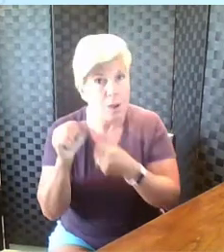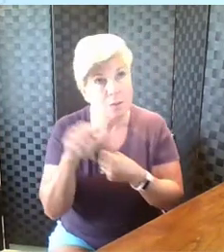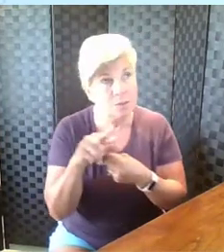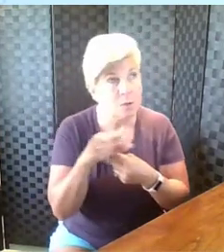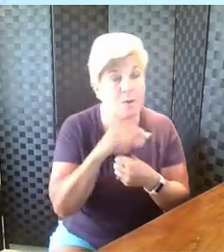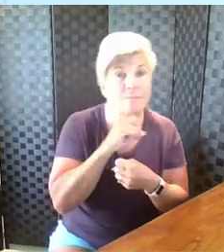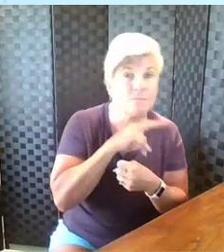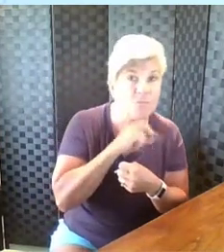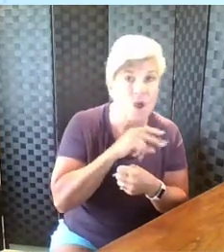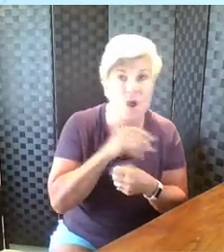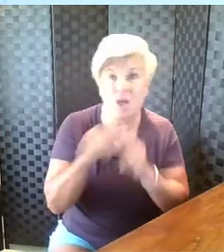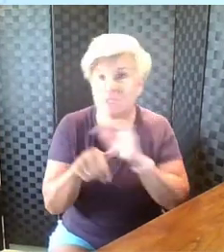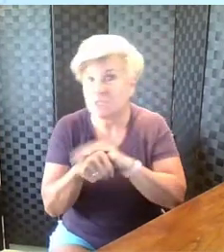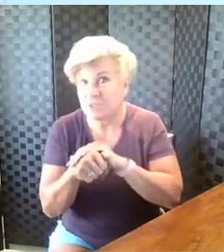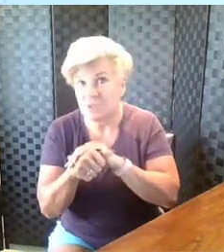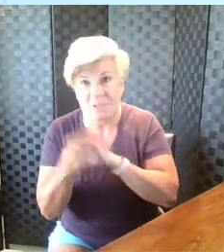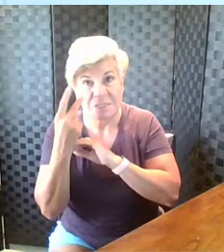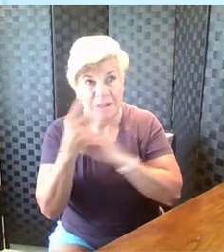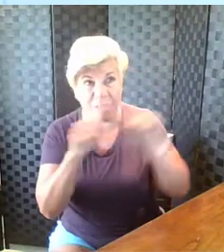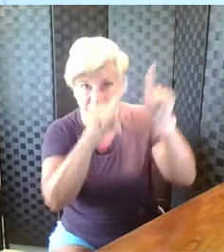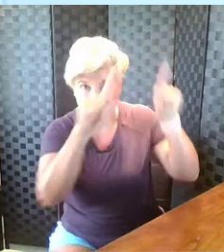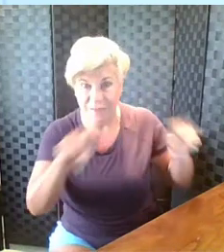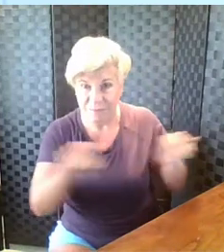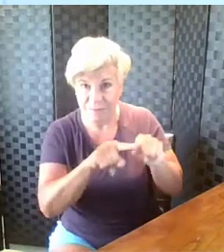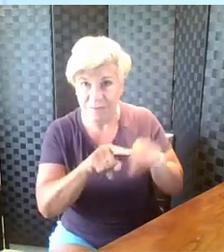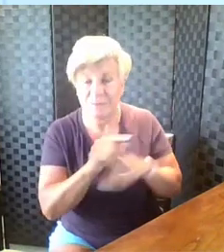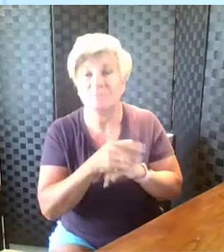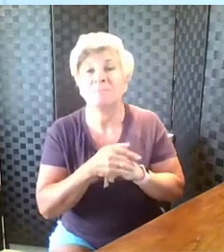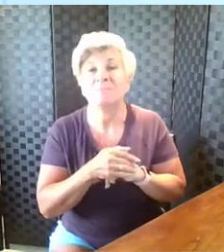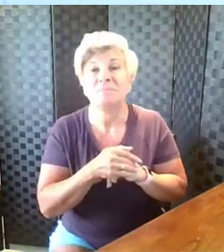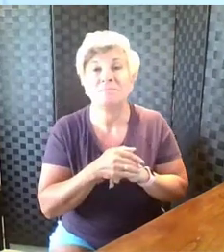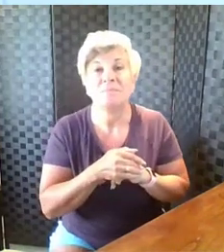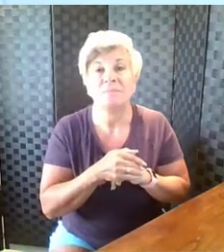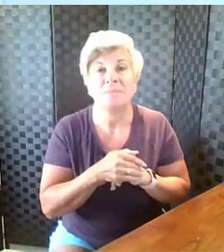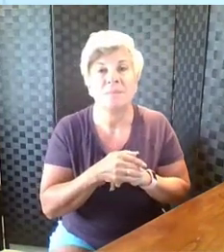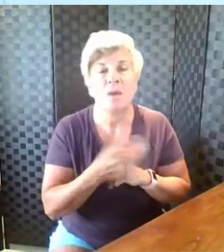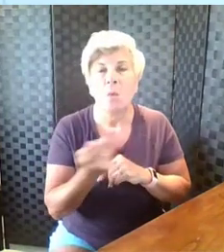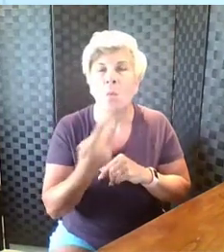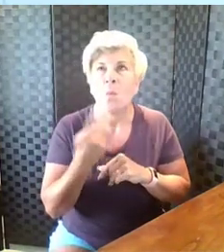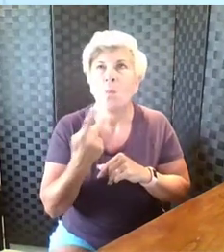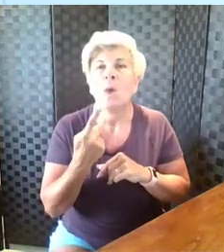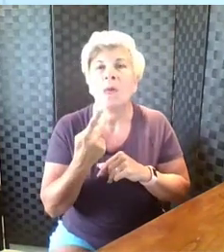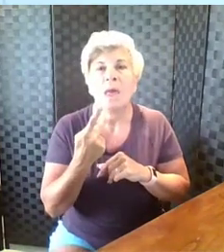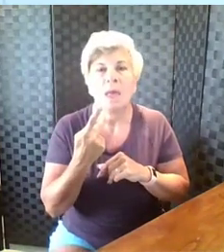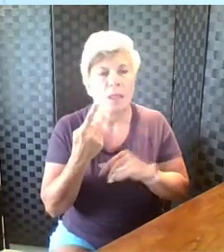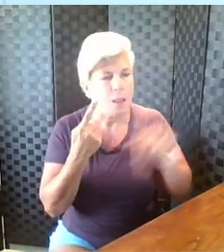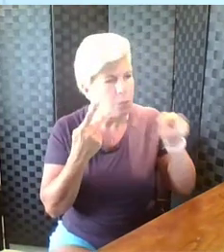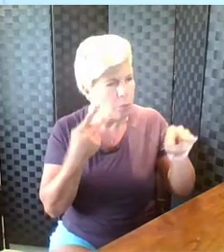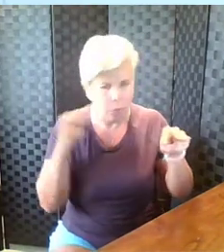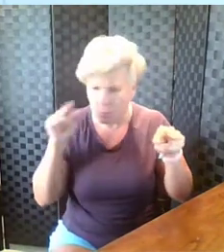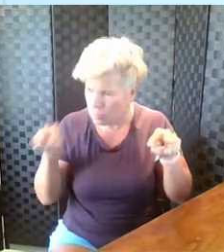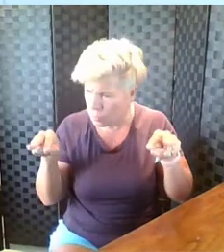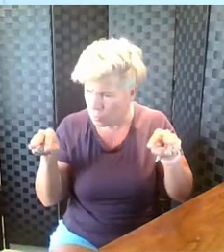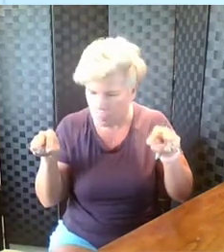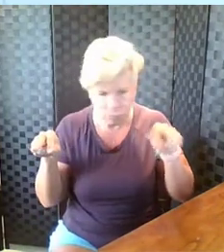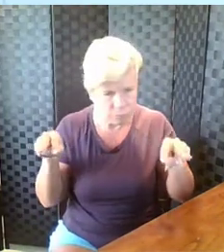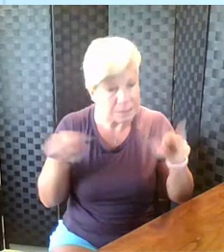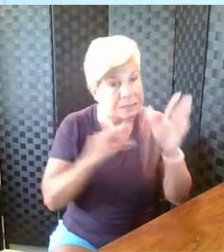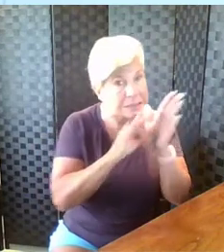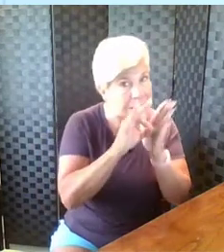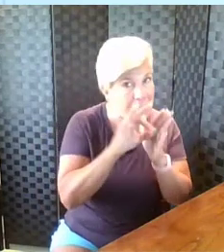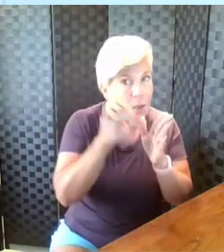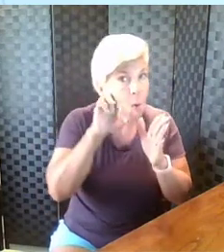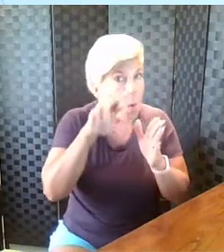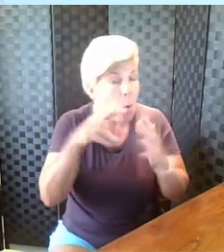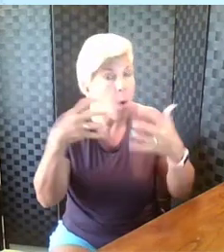or frogs and turtles like we saw on the Kids Academy YouTube channel, we can look at the 2 groups and we can either count